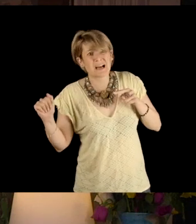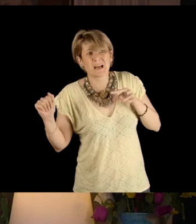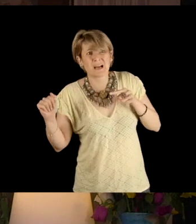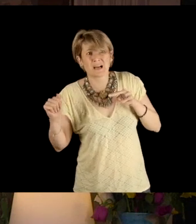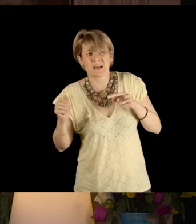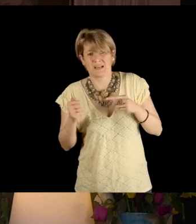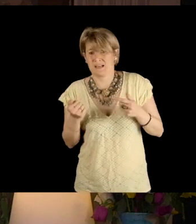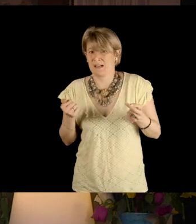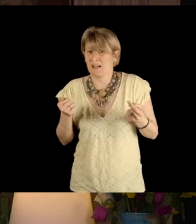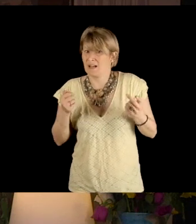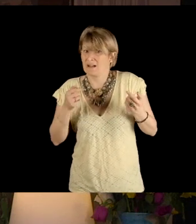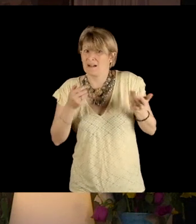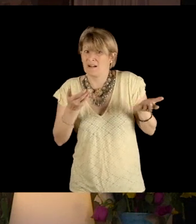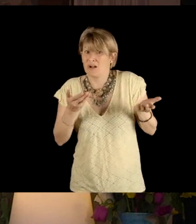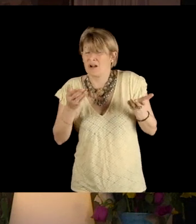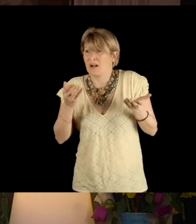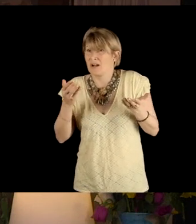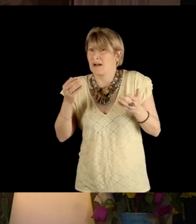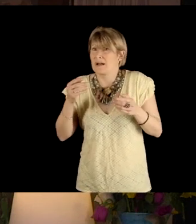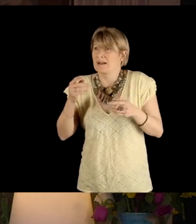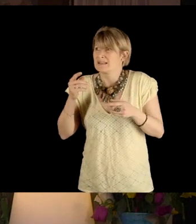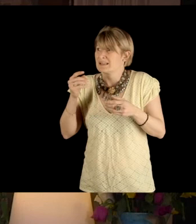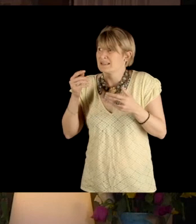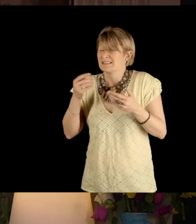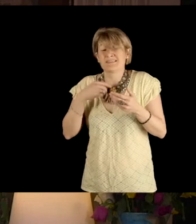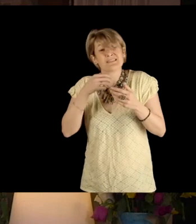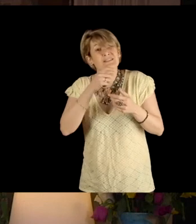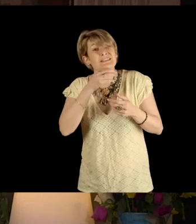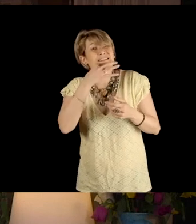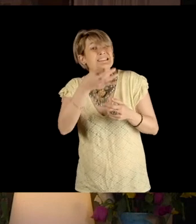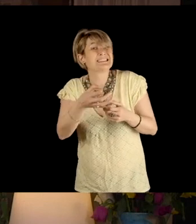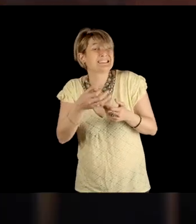bound in chains with the filth that we collect? We need to remove it.